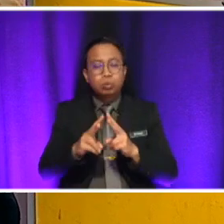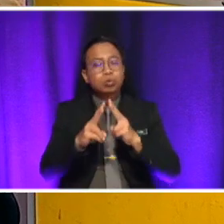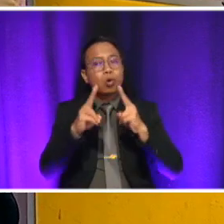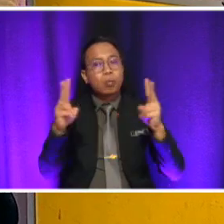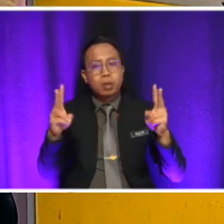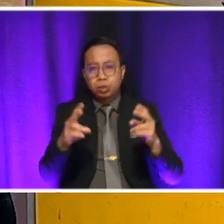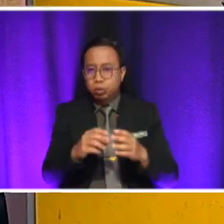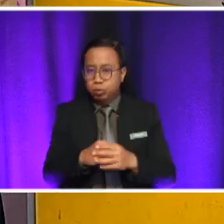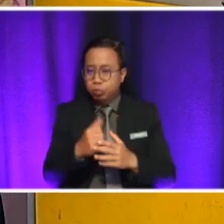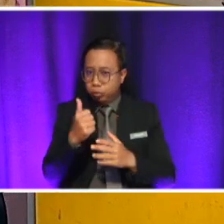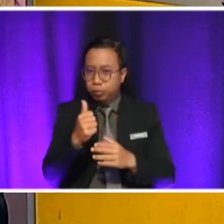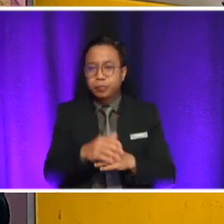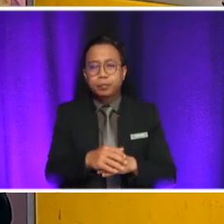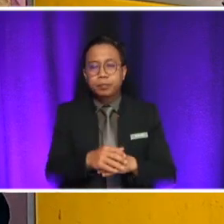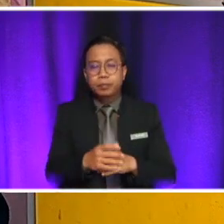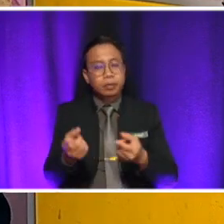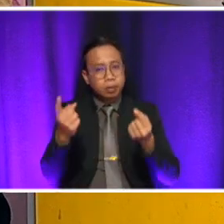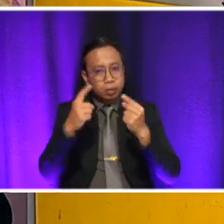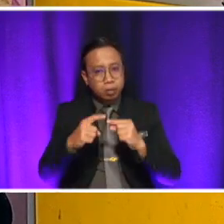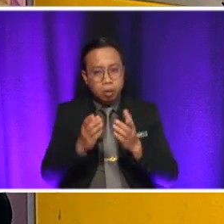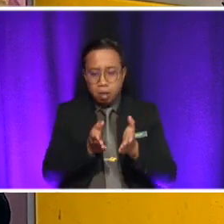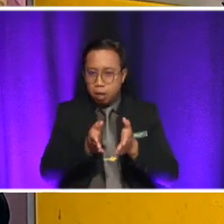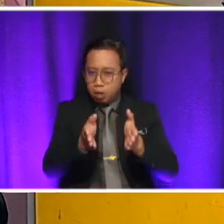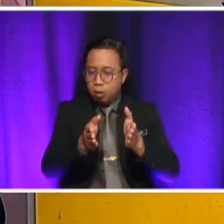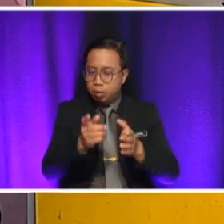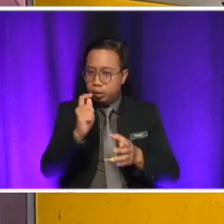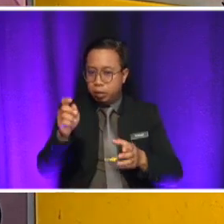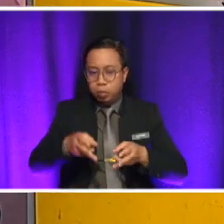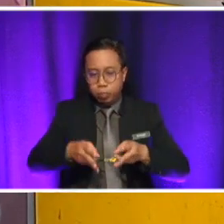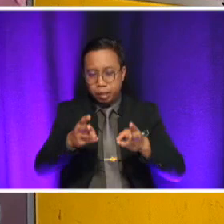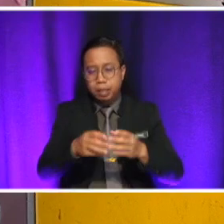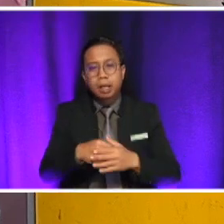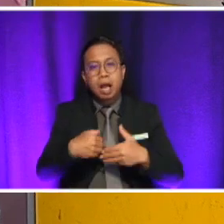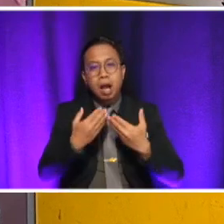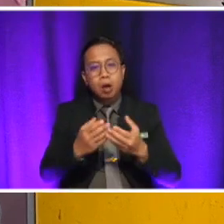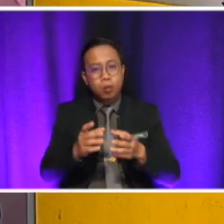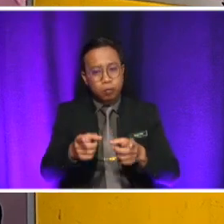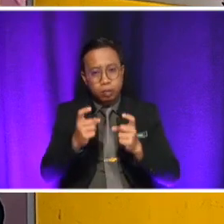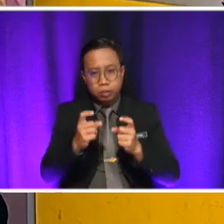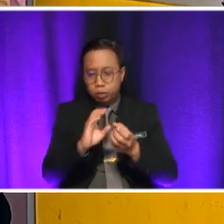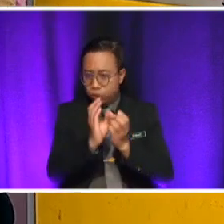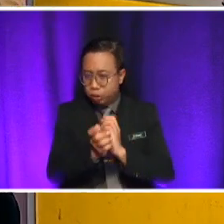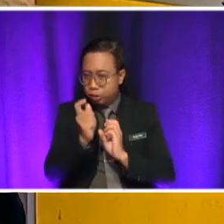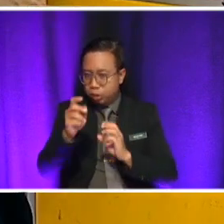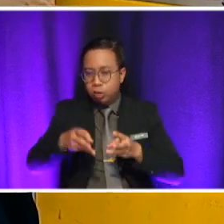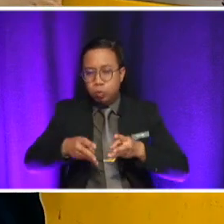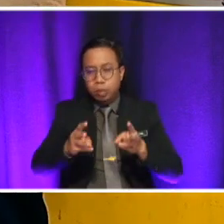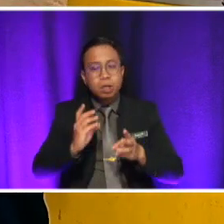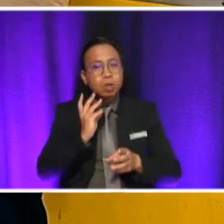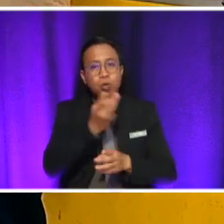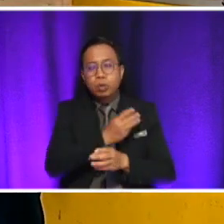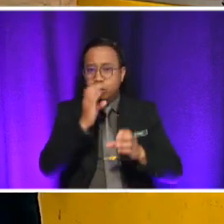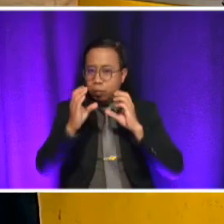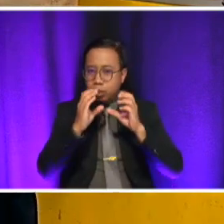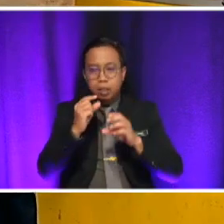see that there's so many changes that have come along the way. Yes. How has technology changed the way we communicate? So,